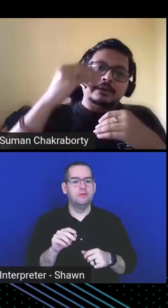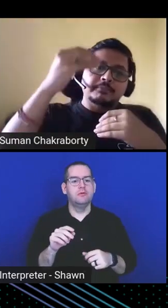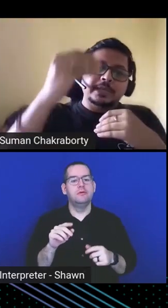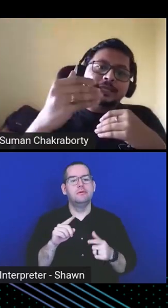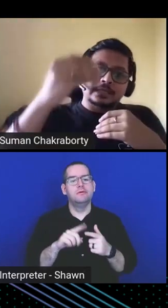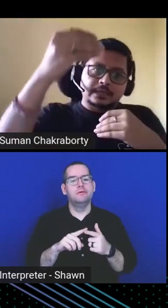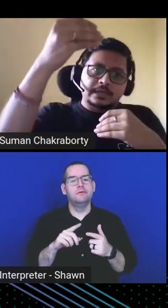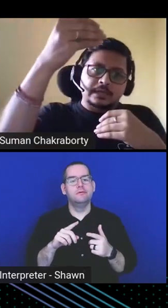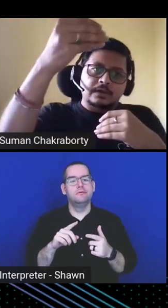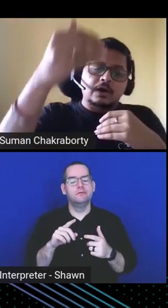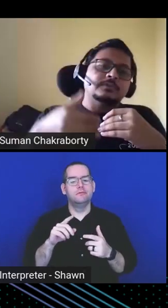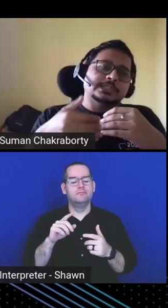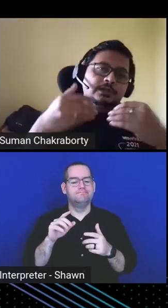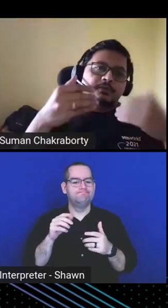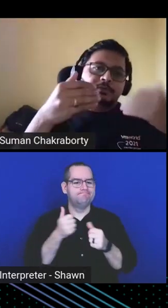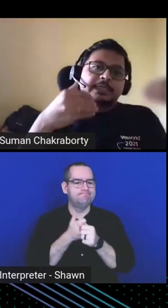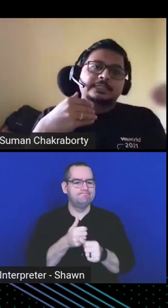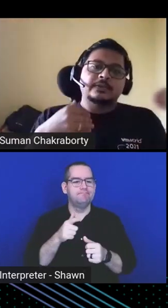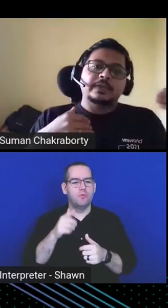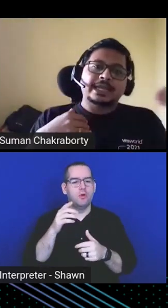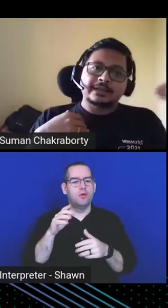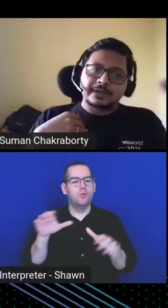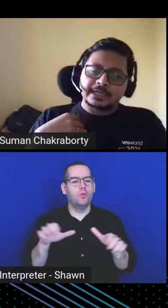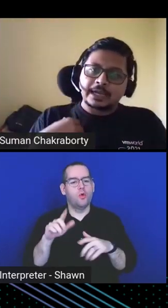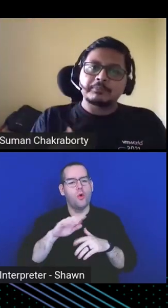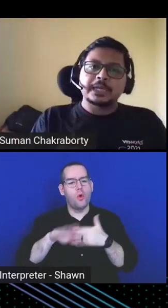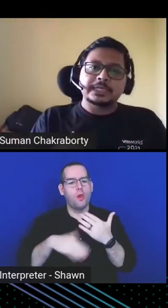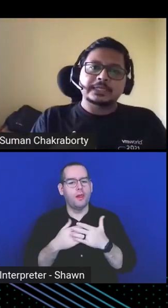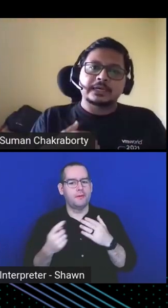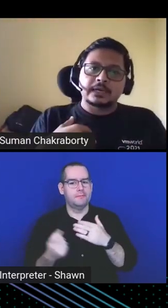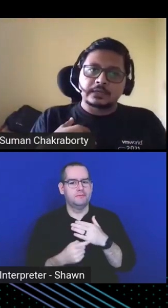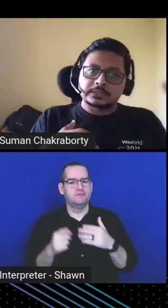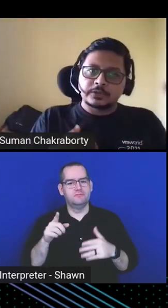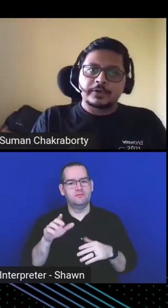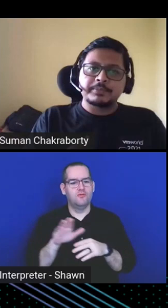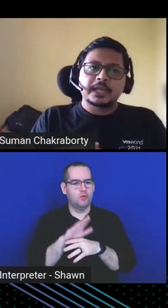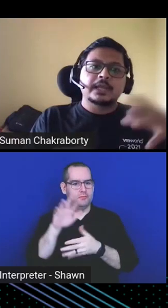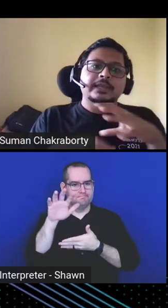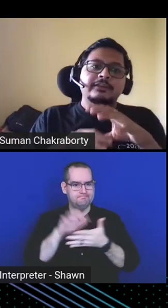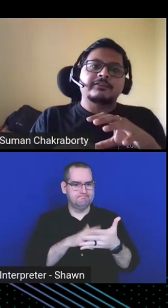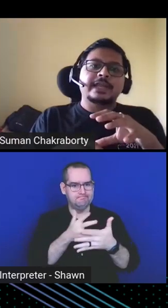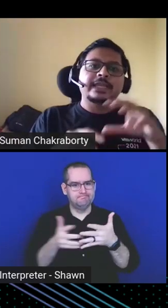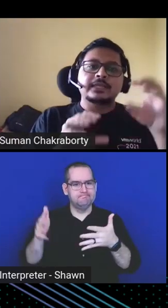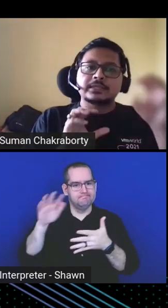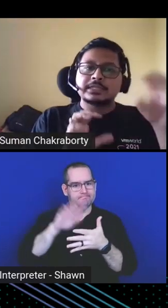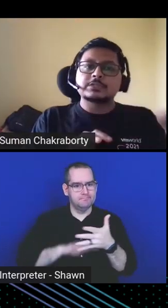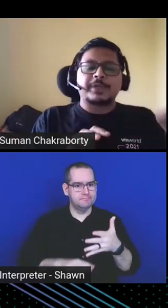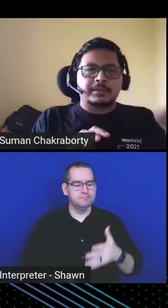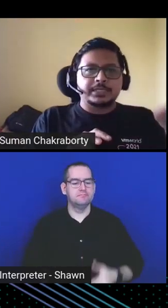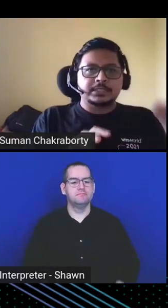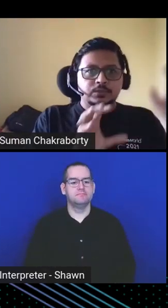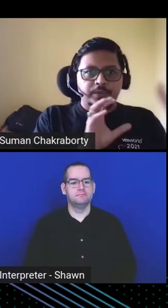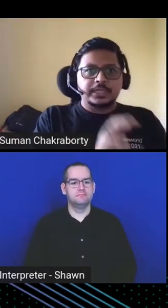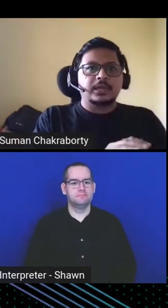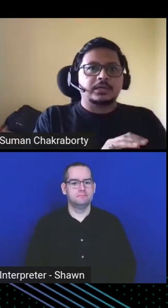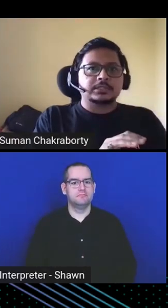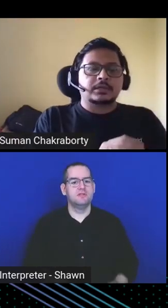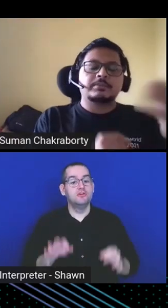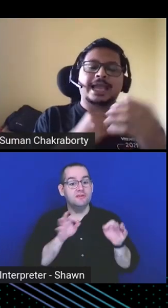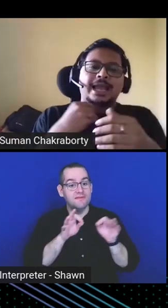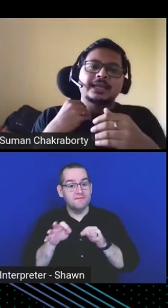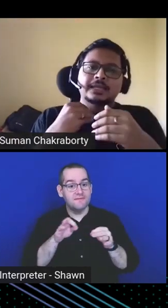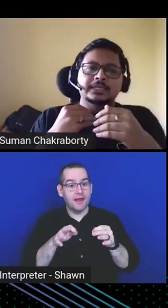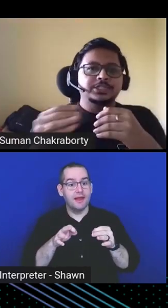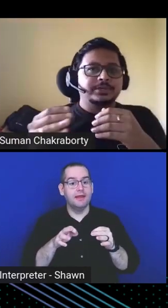the complete automation, or we can create the complete script defining these parameters within our